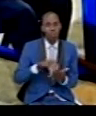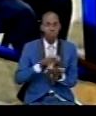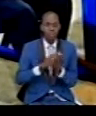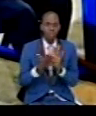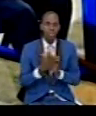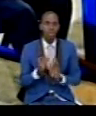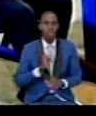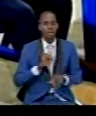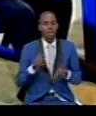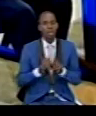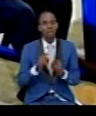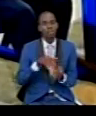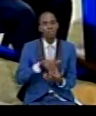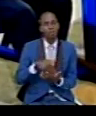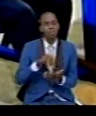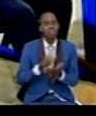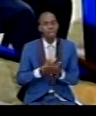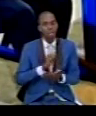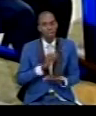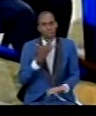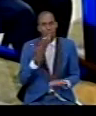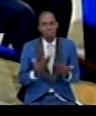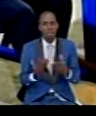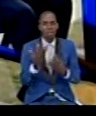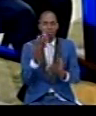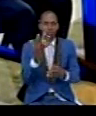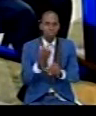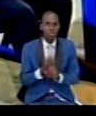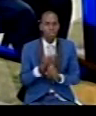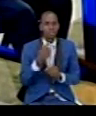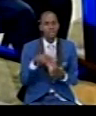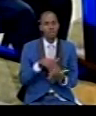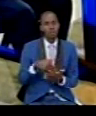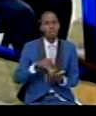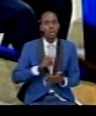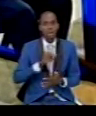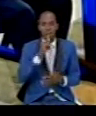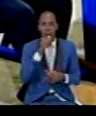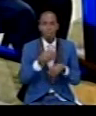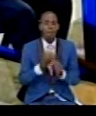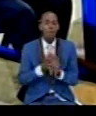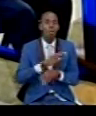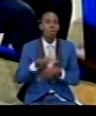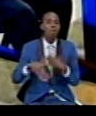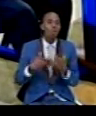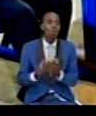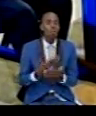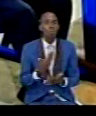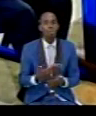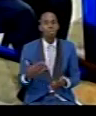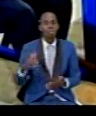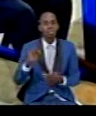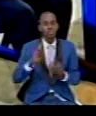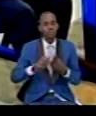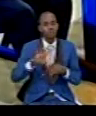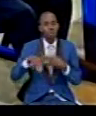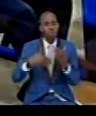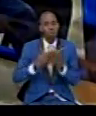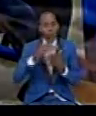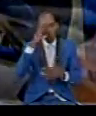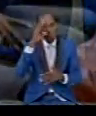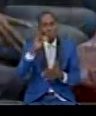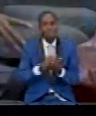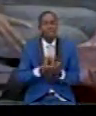AI as weak that I might gain the weak I am age all things to all men